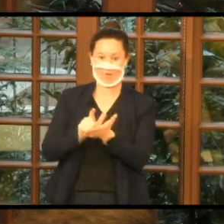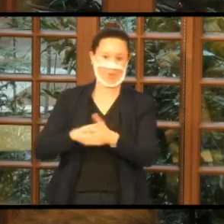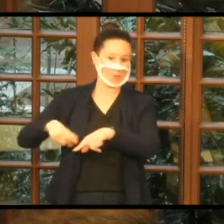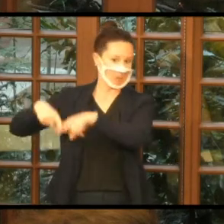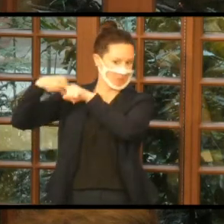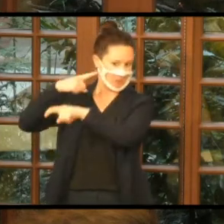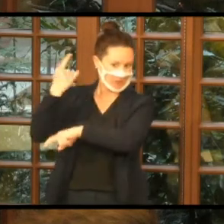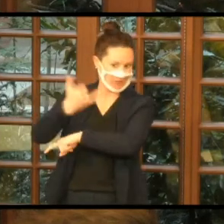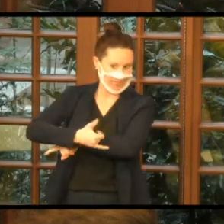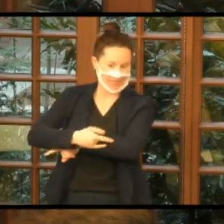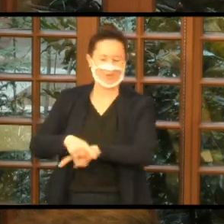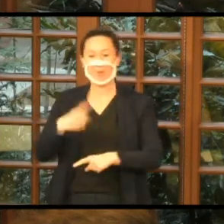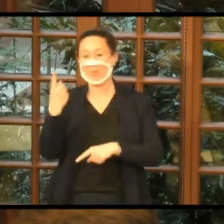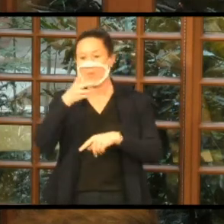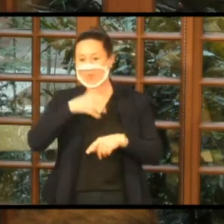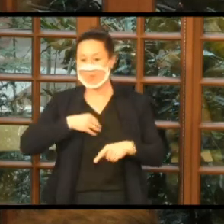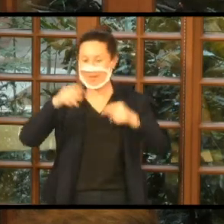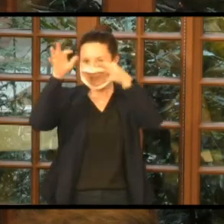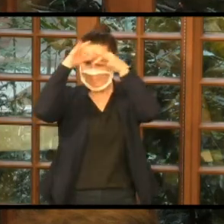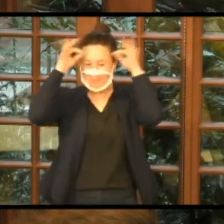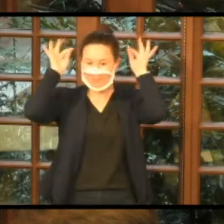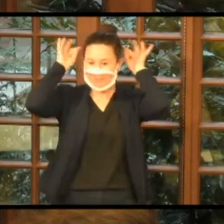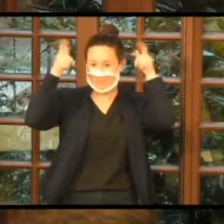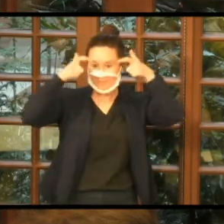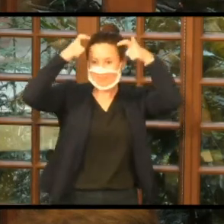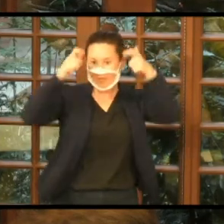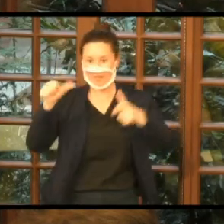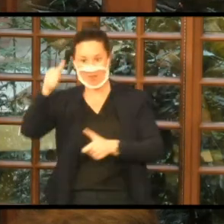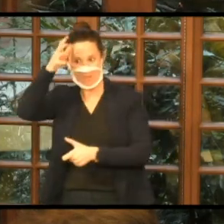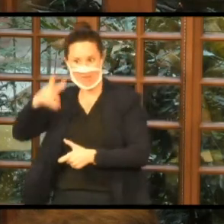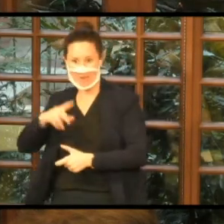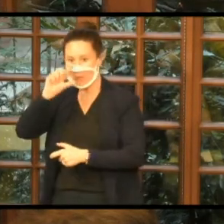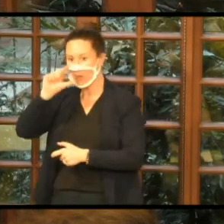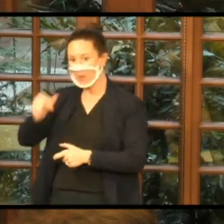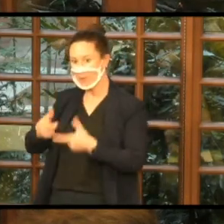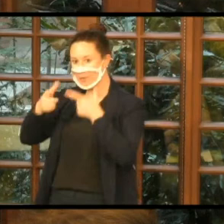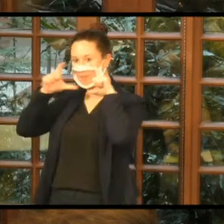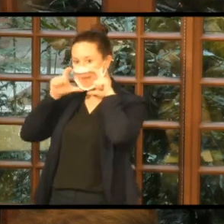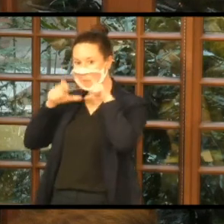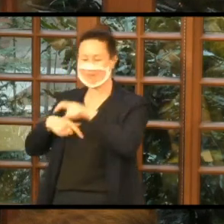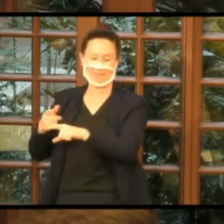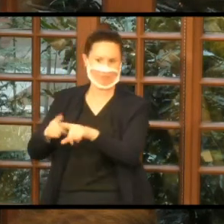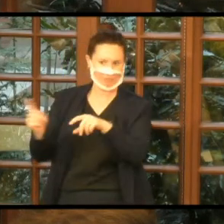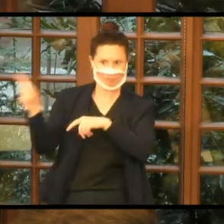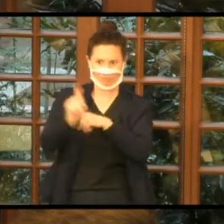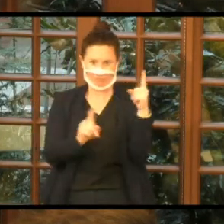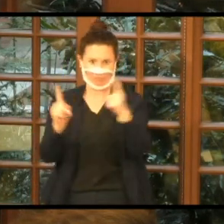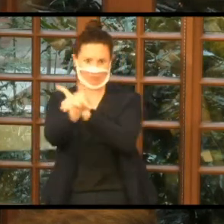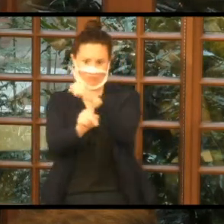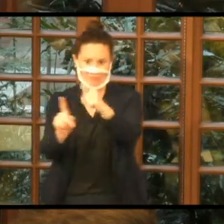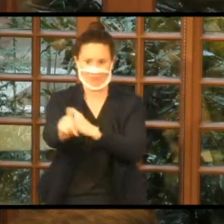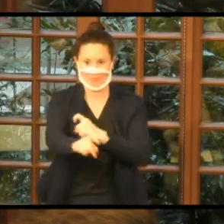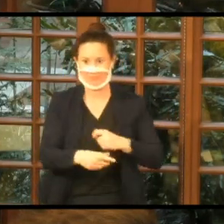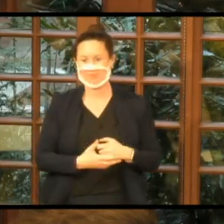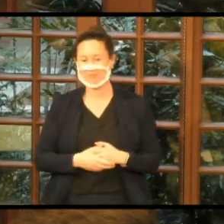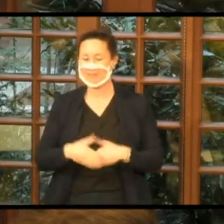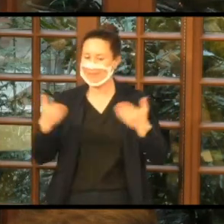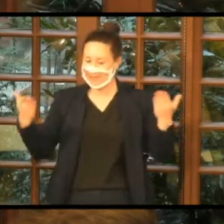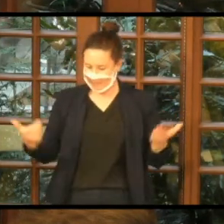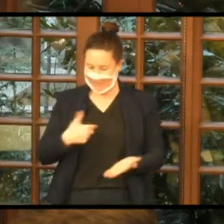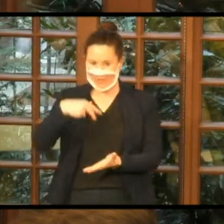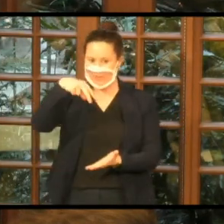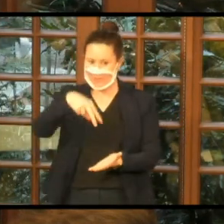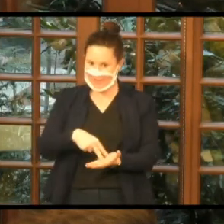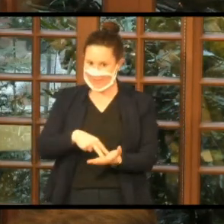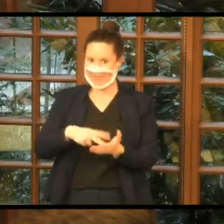woman with a feather tiara and a man with a hook-nosed mask jump in front of me as I cross the street. "Here we stand before your